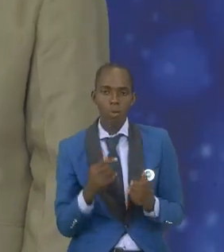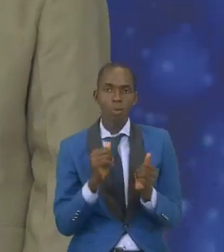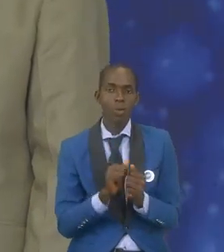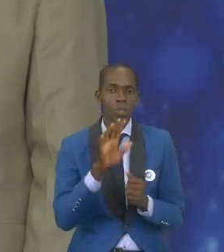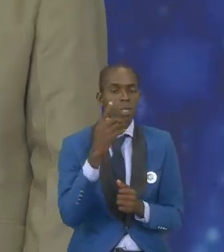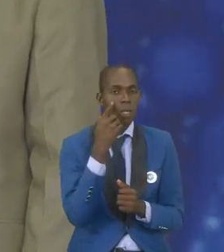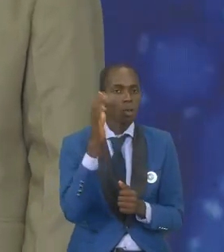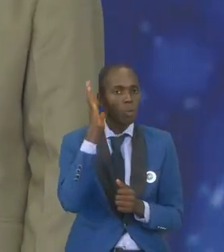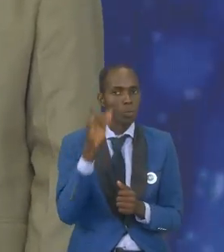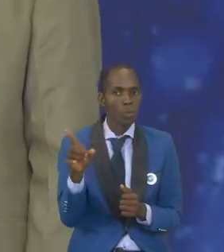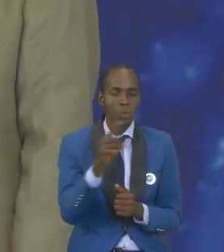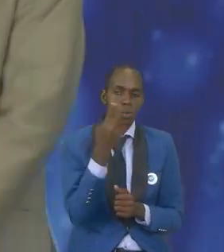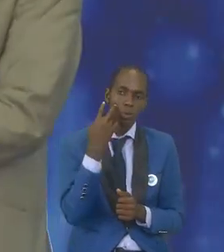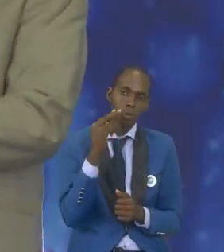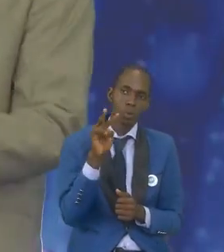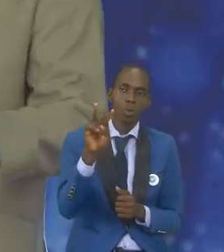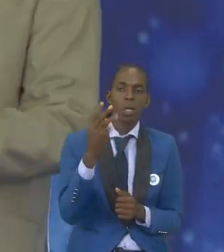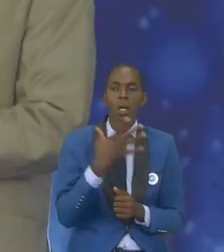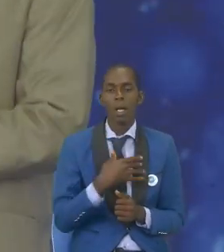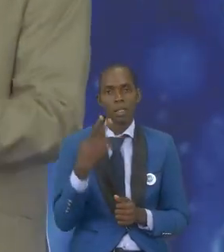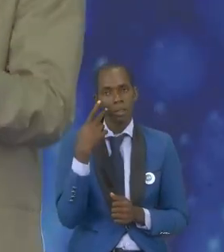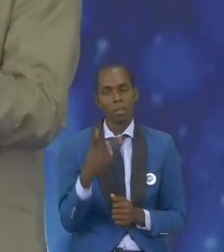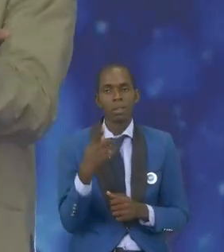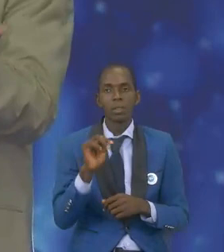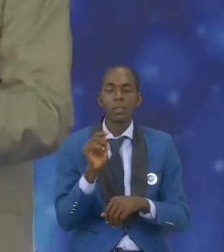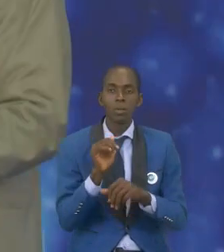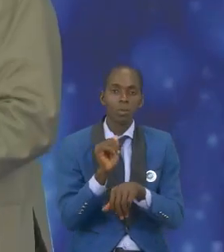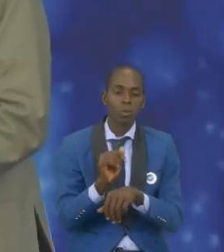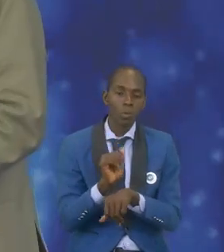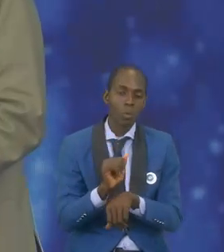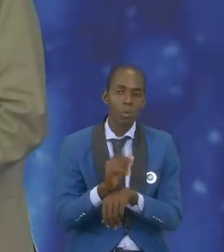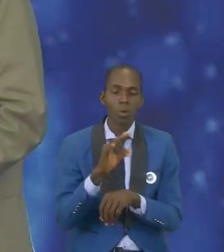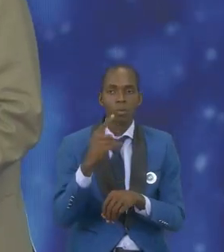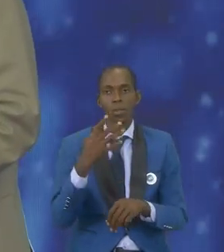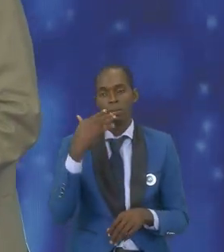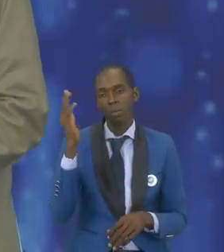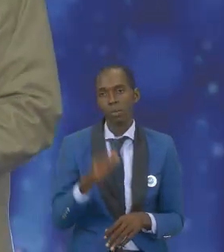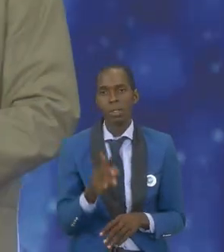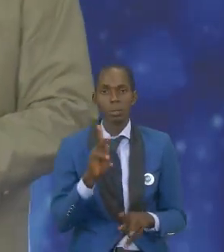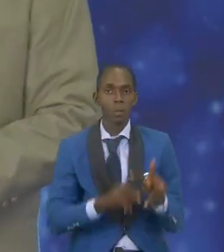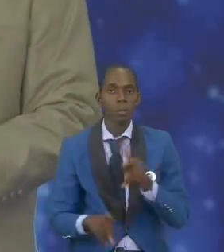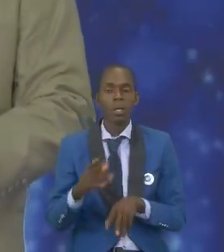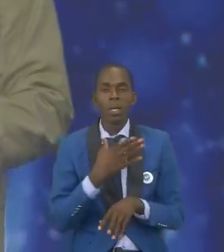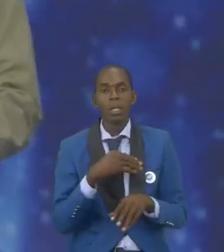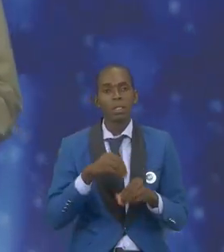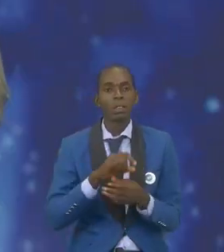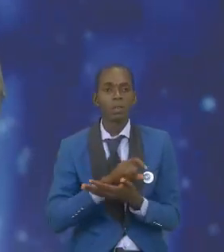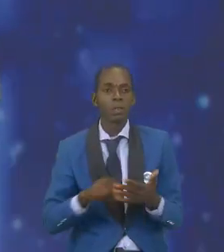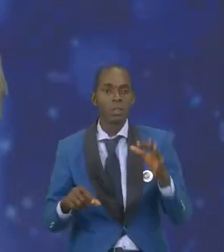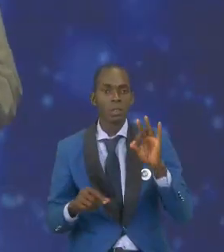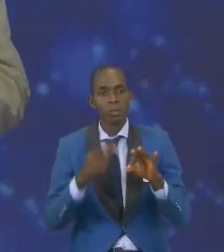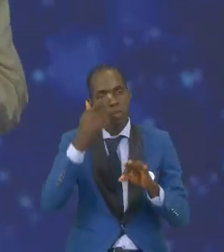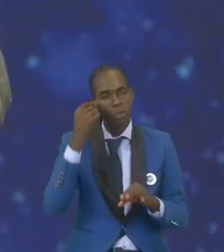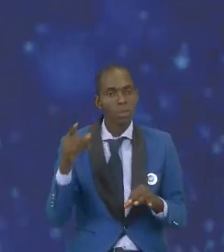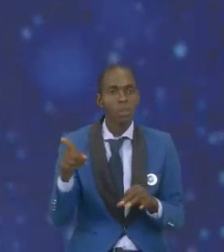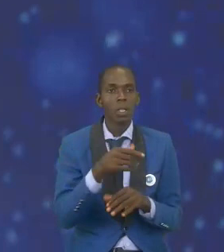thou behold and see the reward of the wicked. And then in verse 9, it says, because thou hast